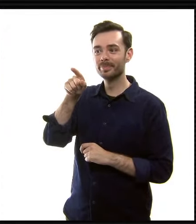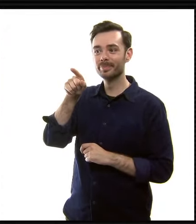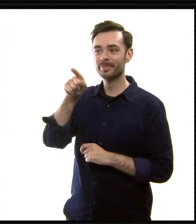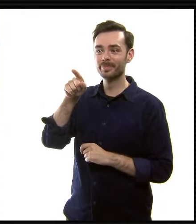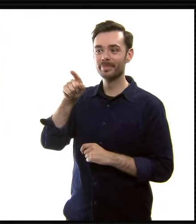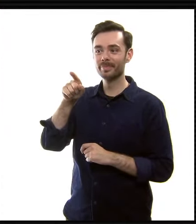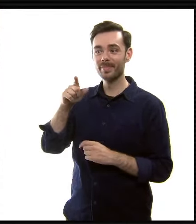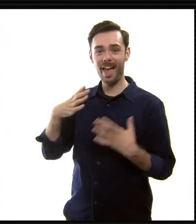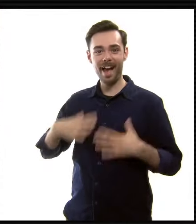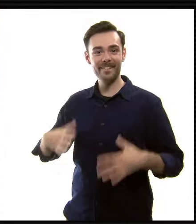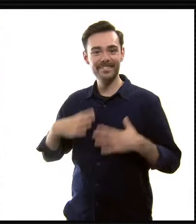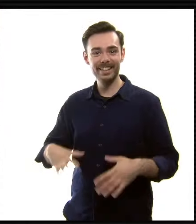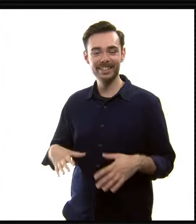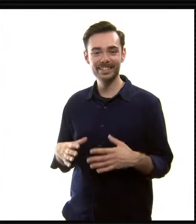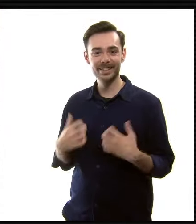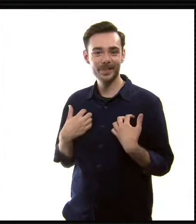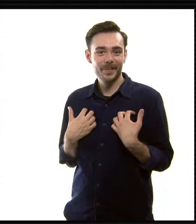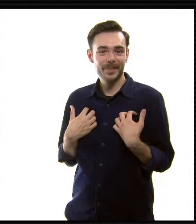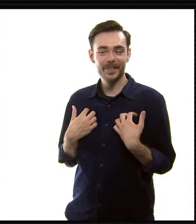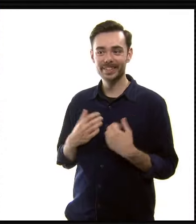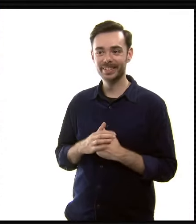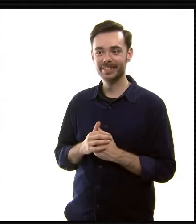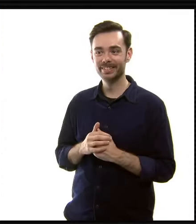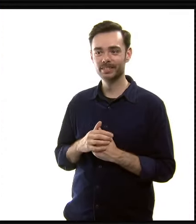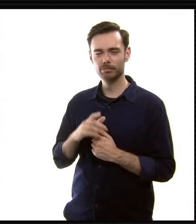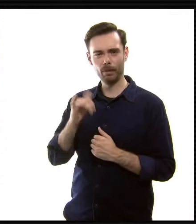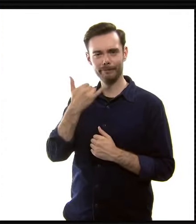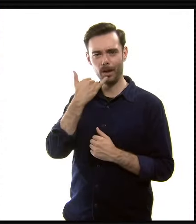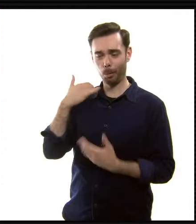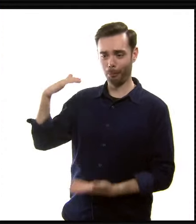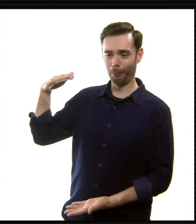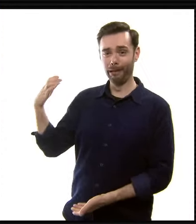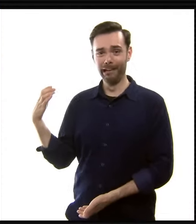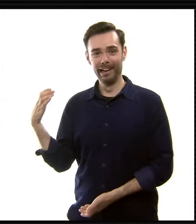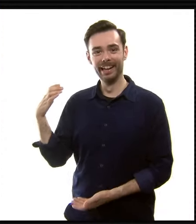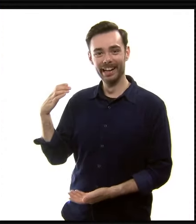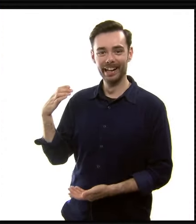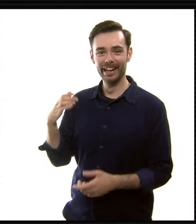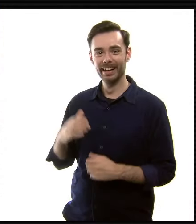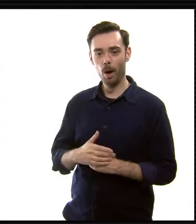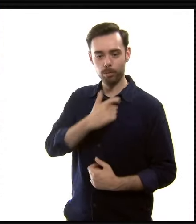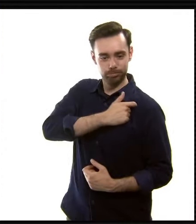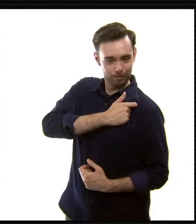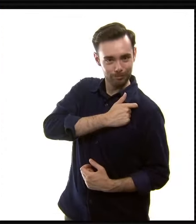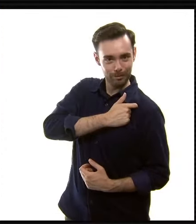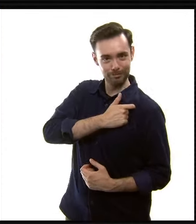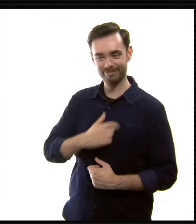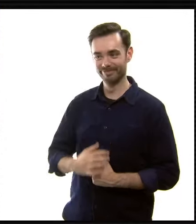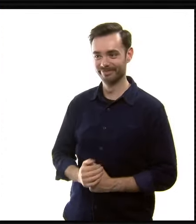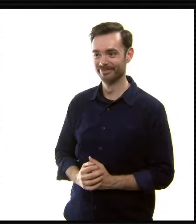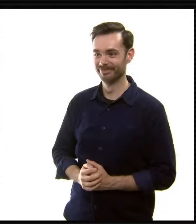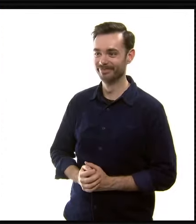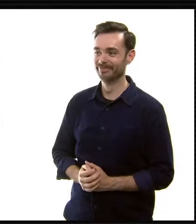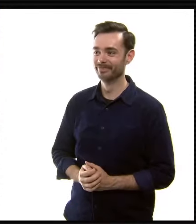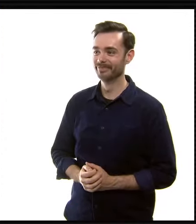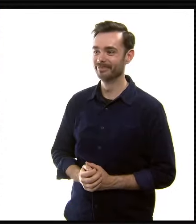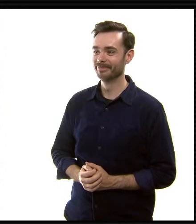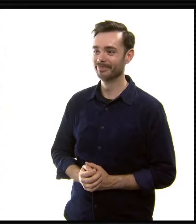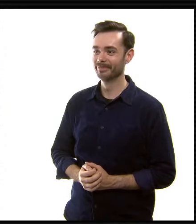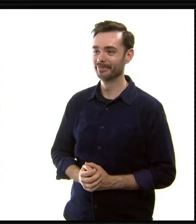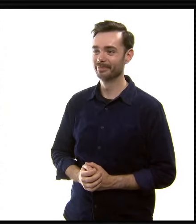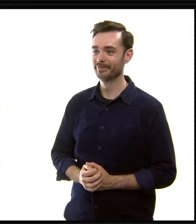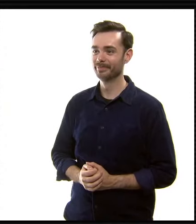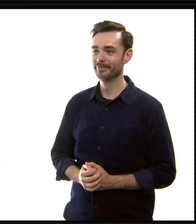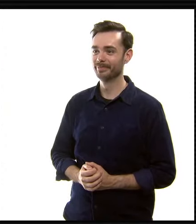really like that. Got an enormous phone. That's great. Oh yeah. It's a walkie-talkie. Oh, perfect. Yeah, there's also some